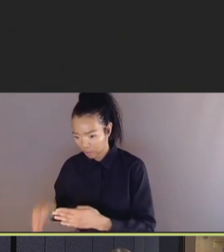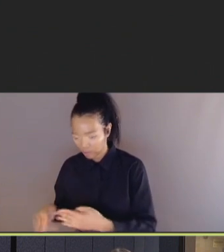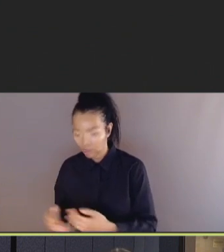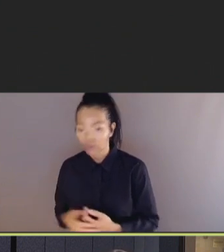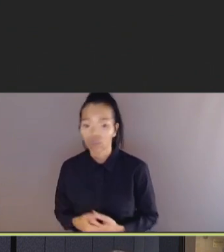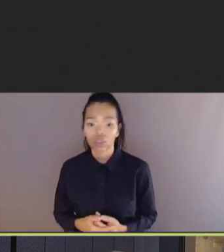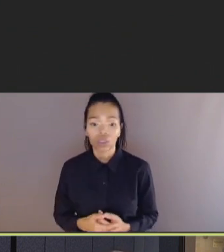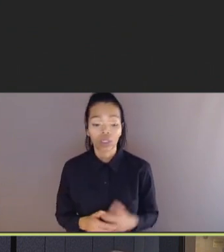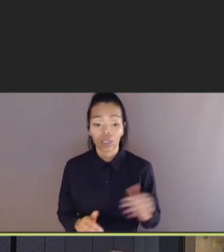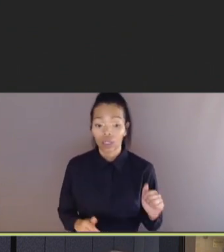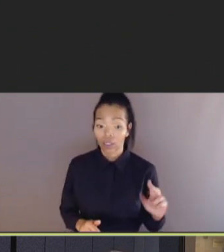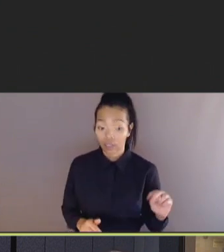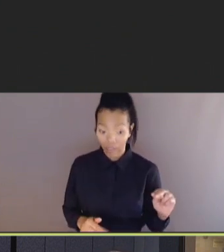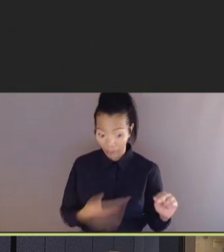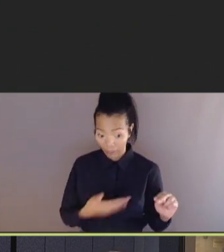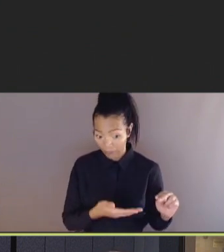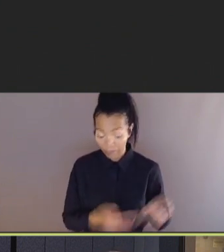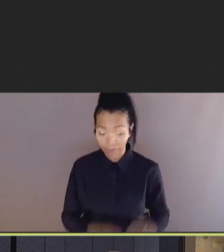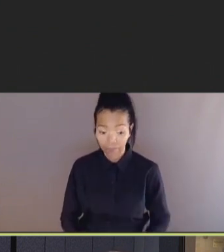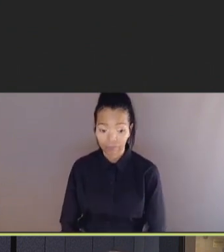Dan, please.